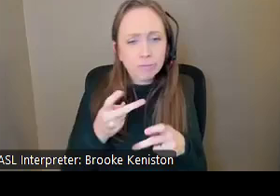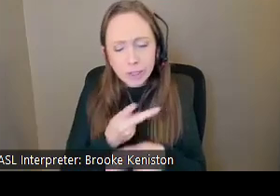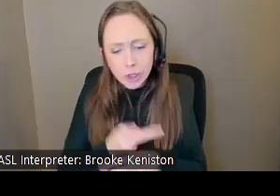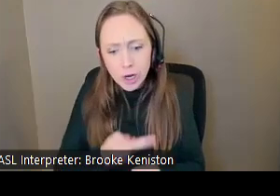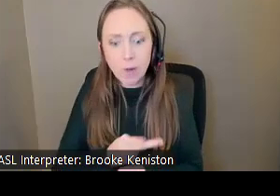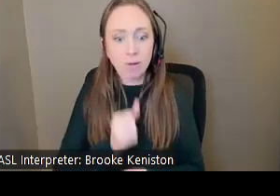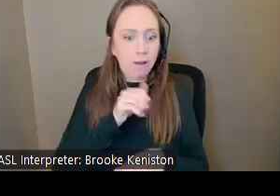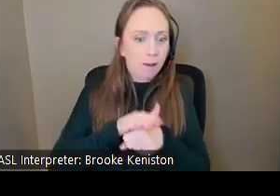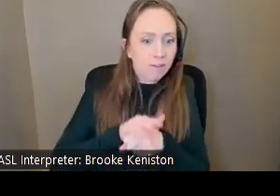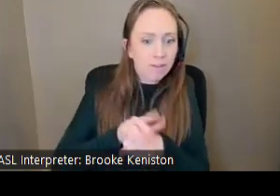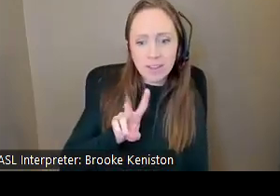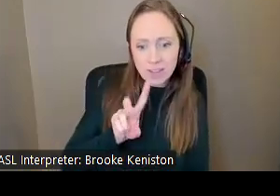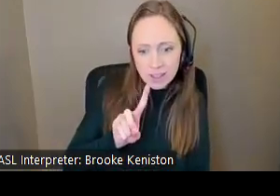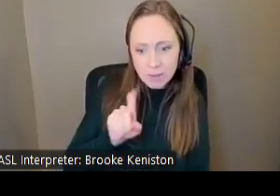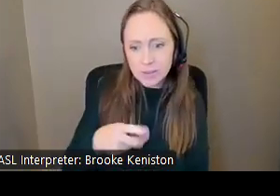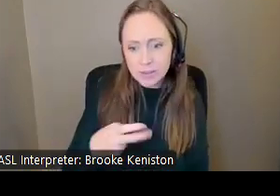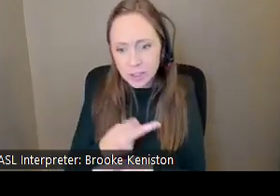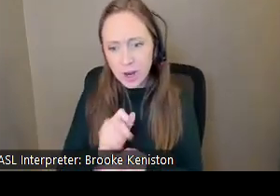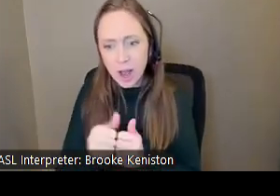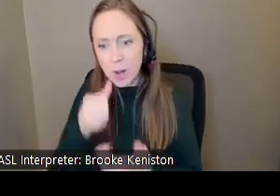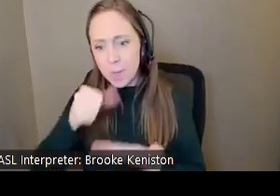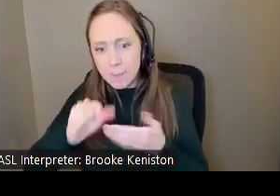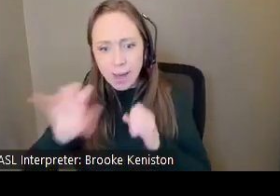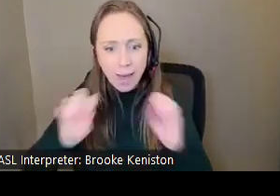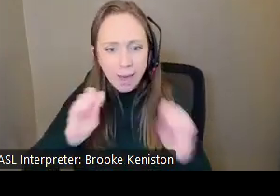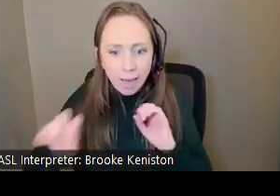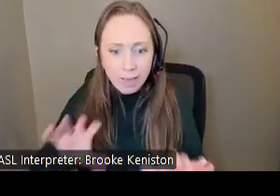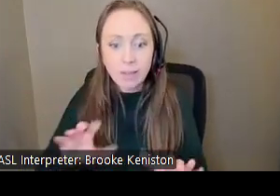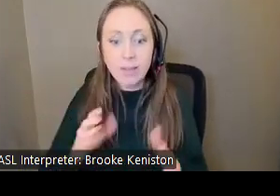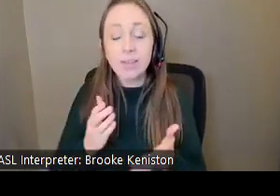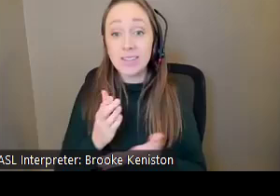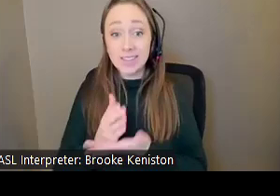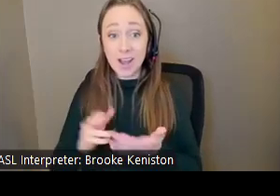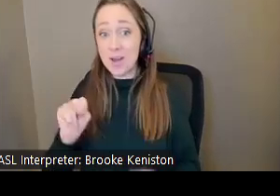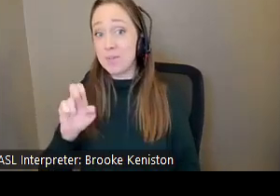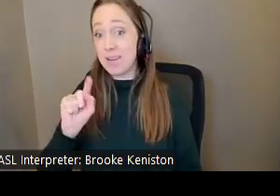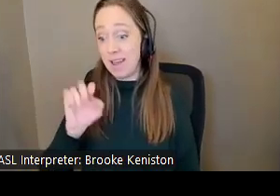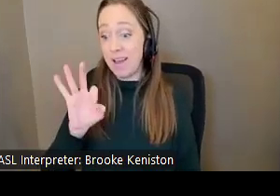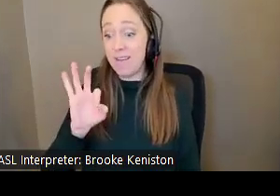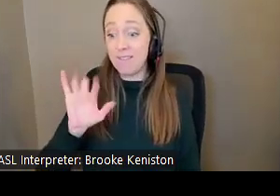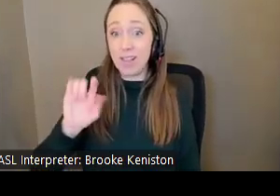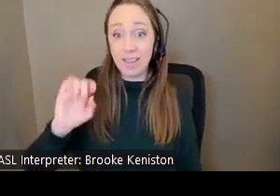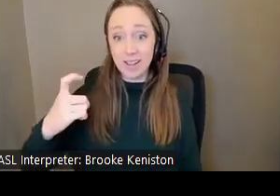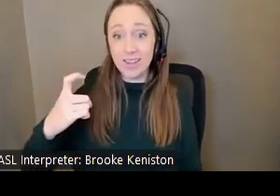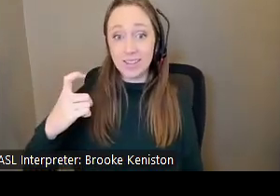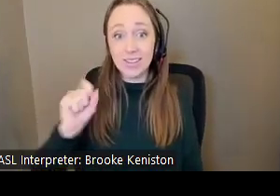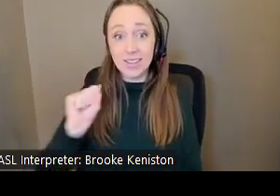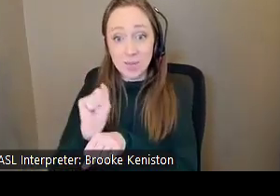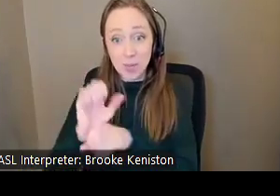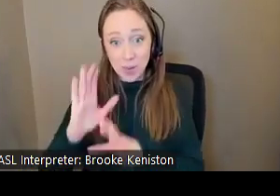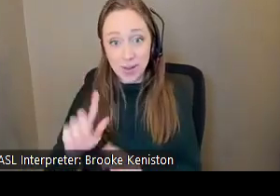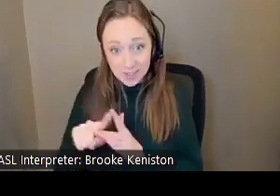of Netflix employees running to Costco and Walmart, buying DVDs so they can send it